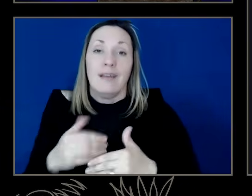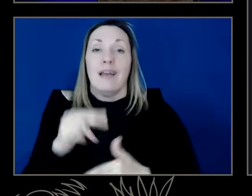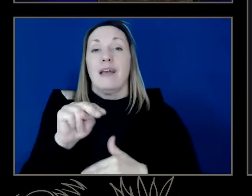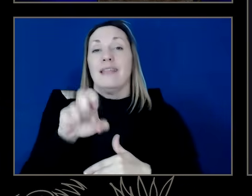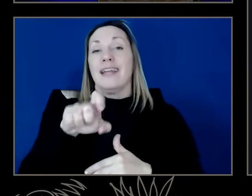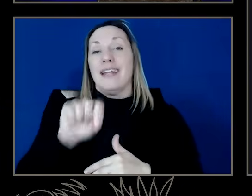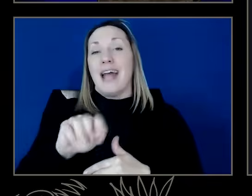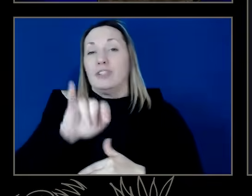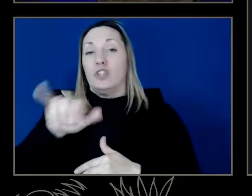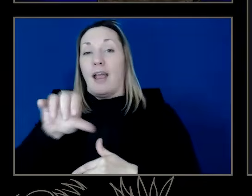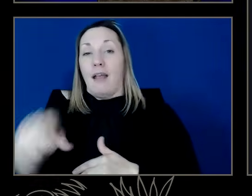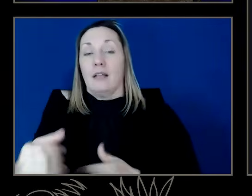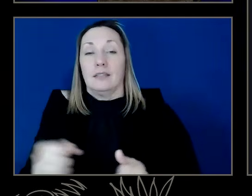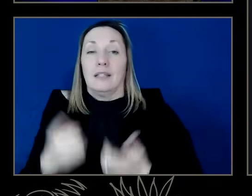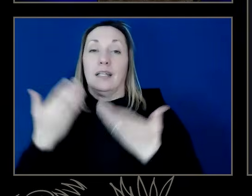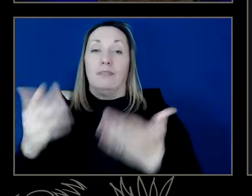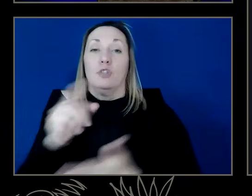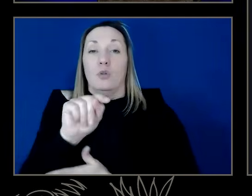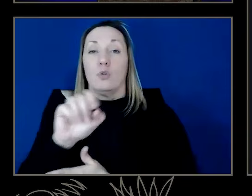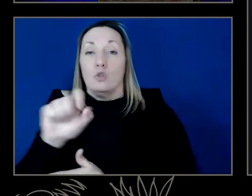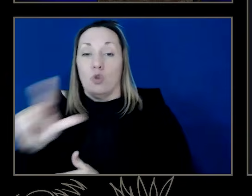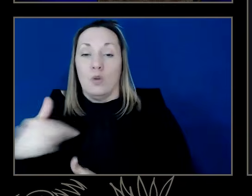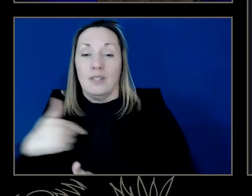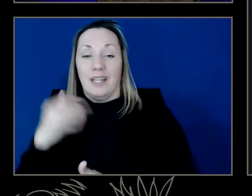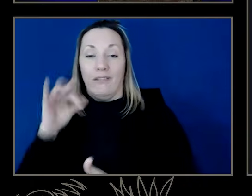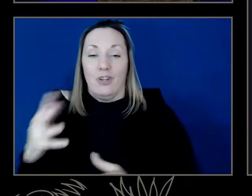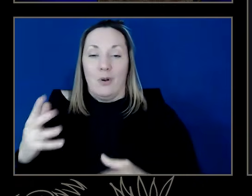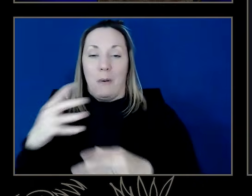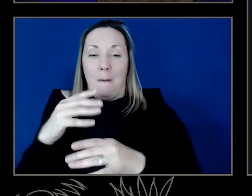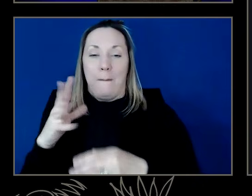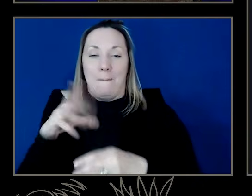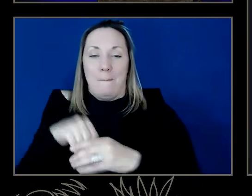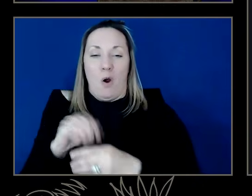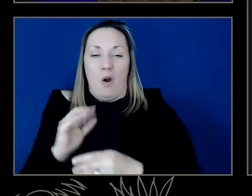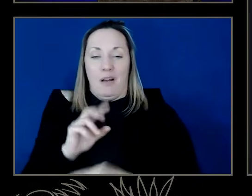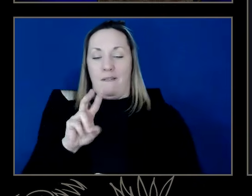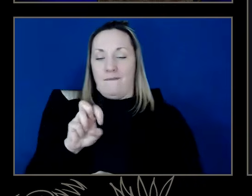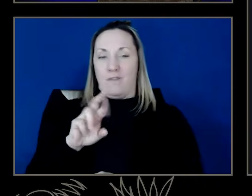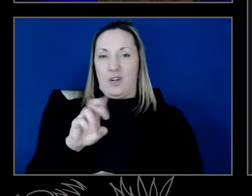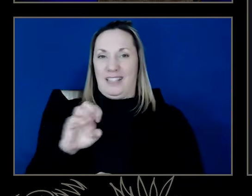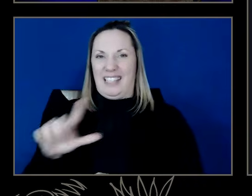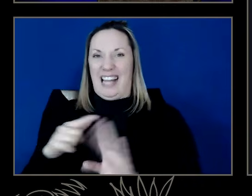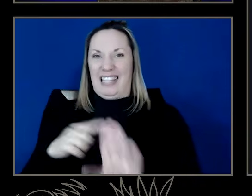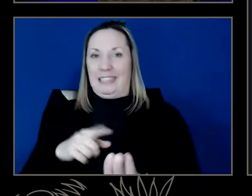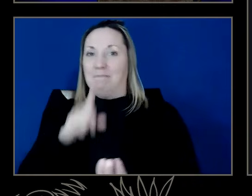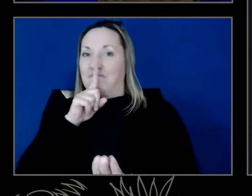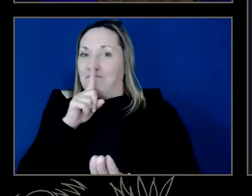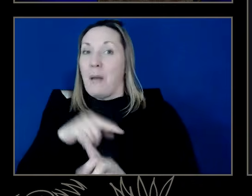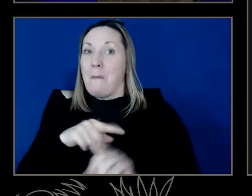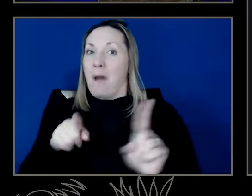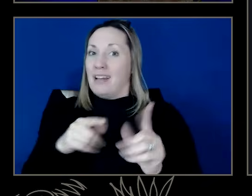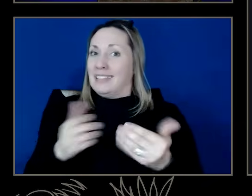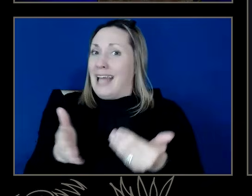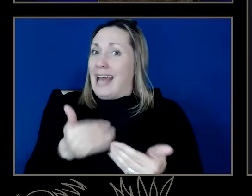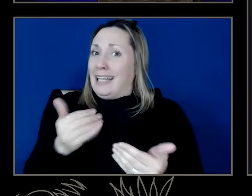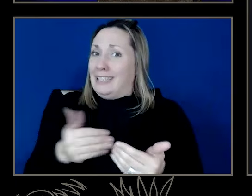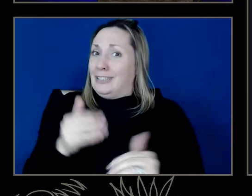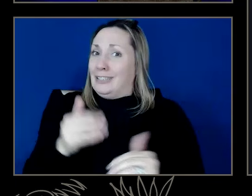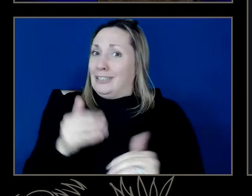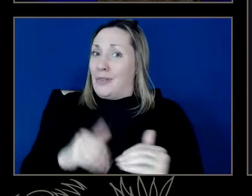you the tools for this. If you're part of Vercel, cover your eyes because it's a lot easier in Remix.